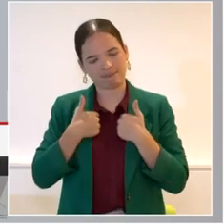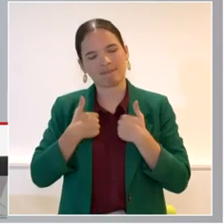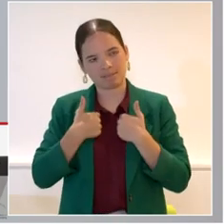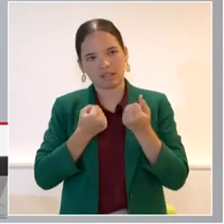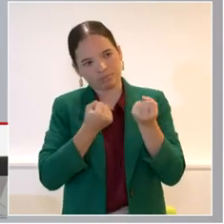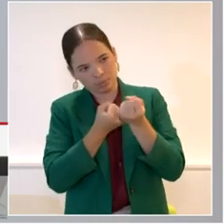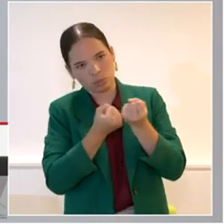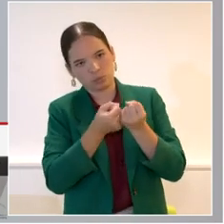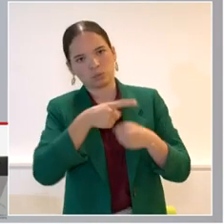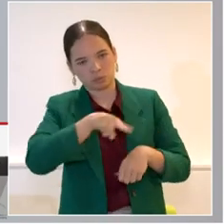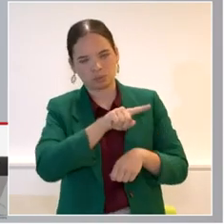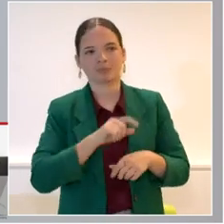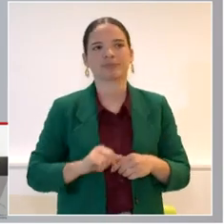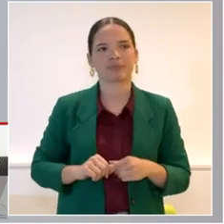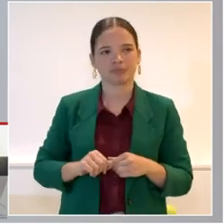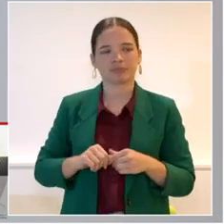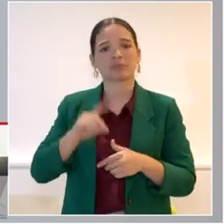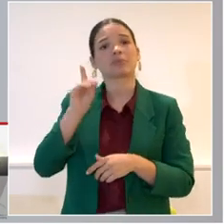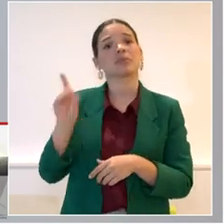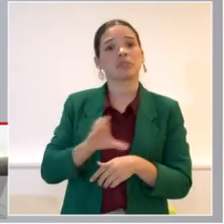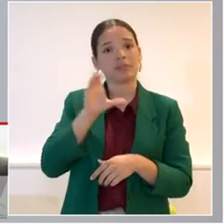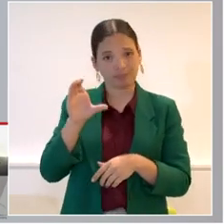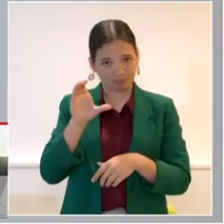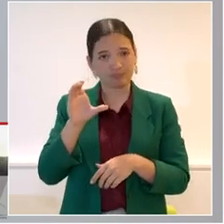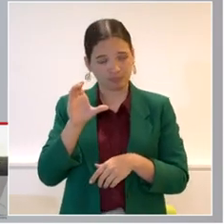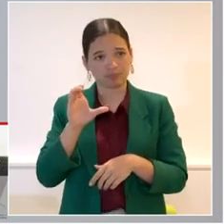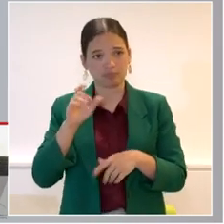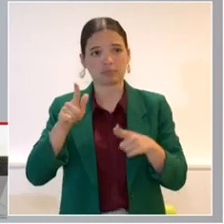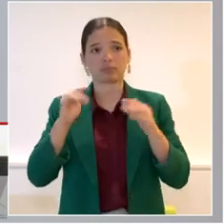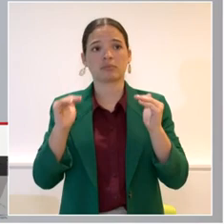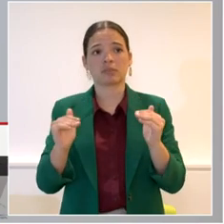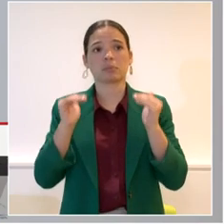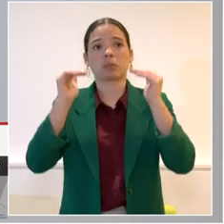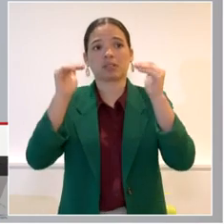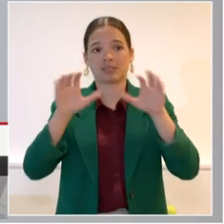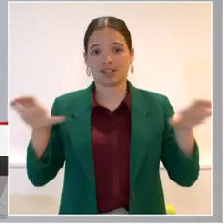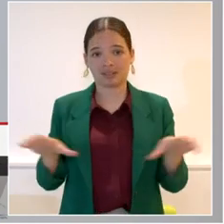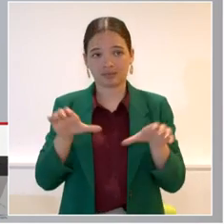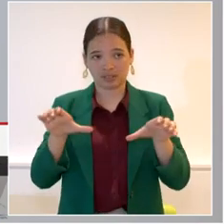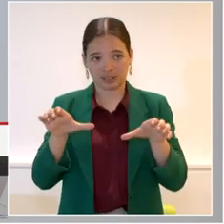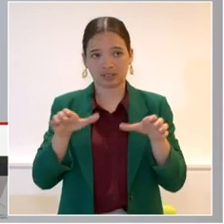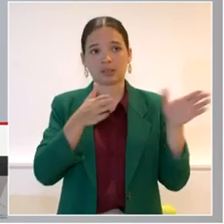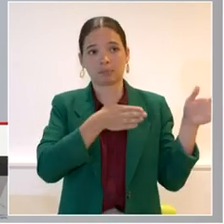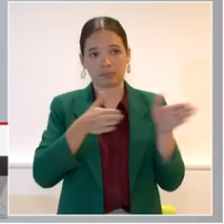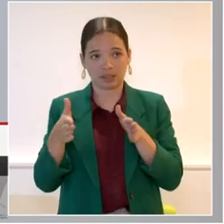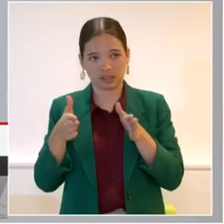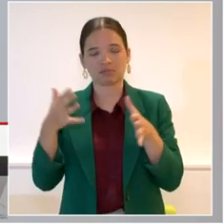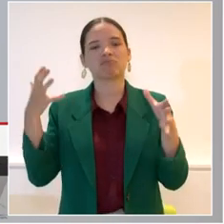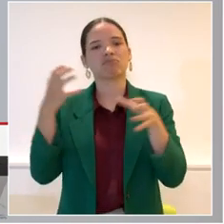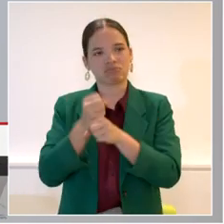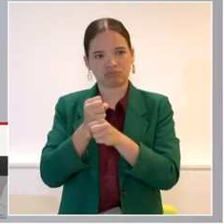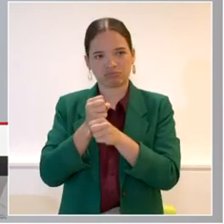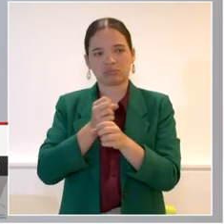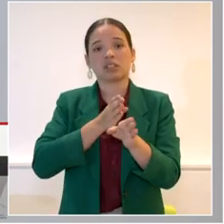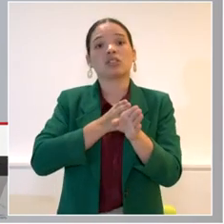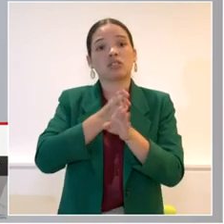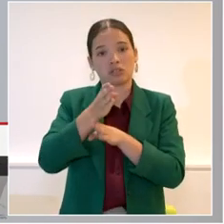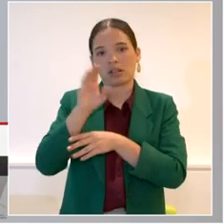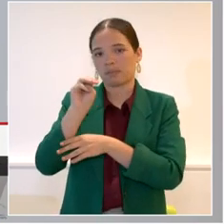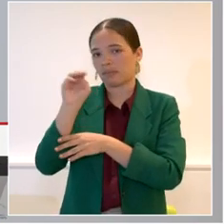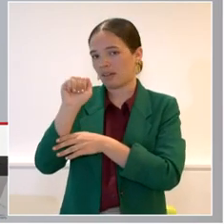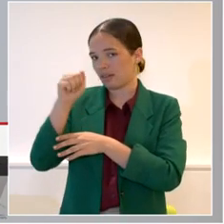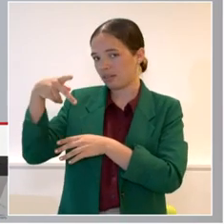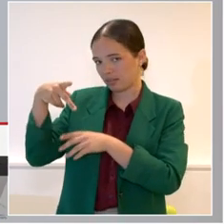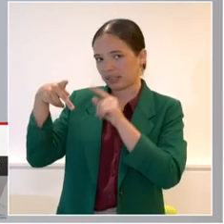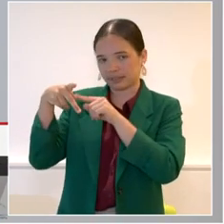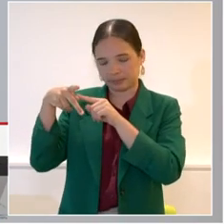Mobility Action Plan, or DC Career Map, is the next step. So this pilot we're feeling very good